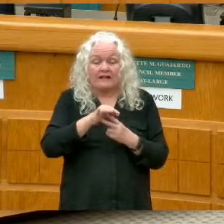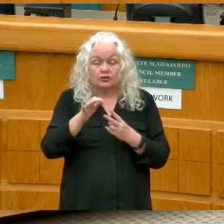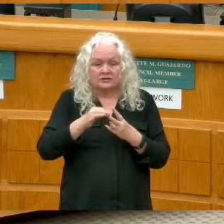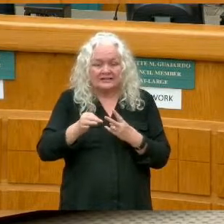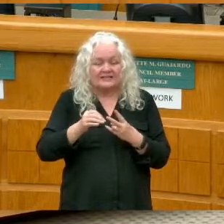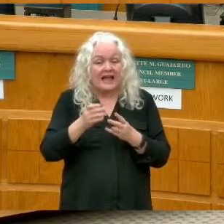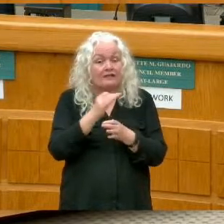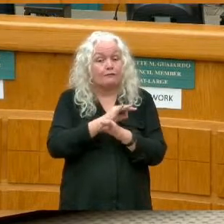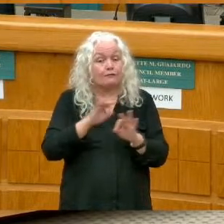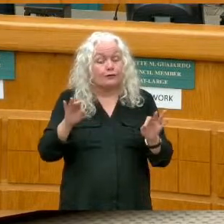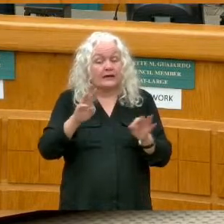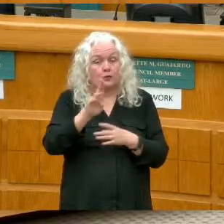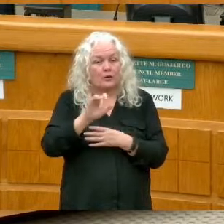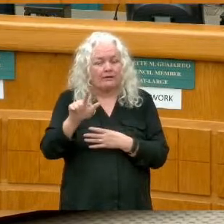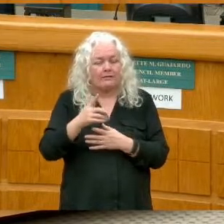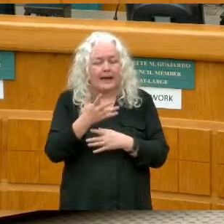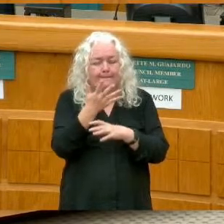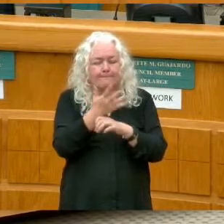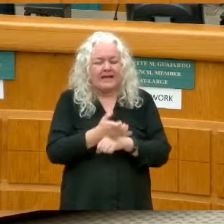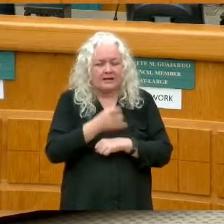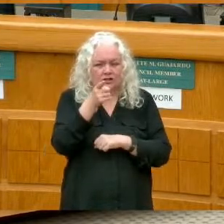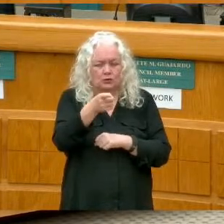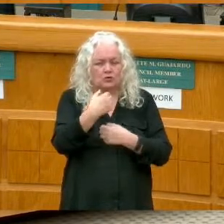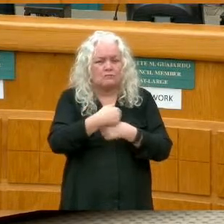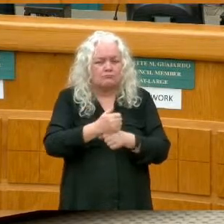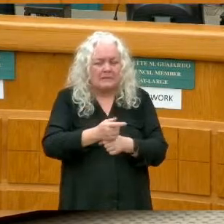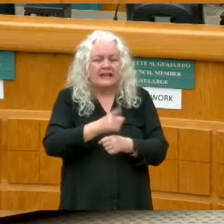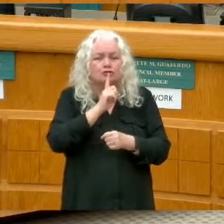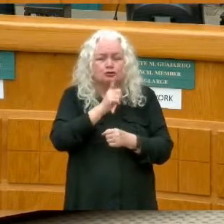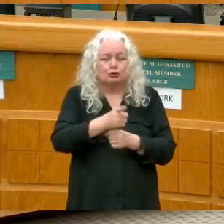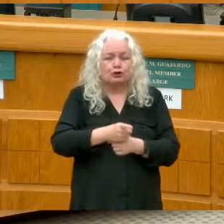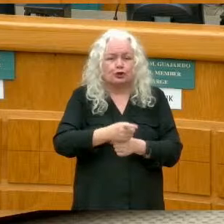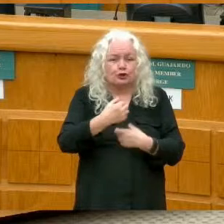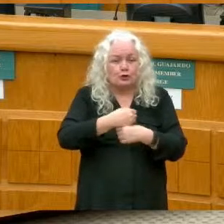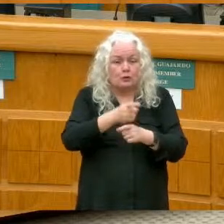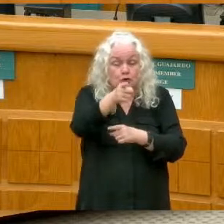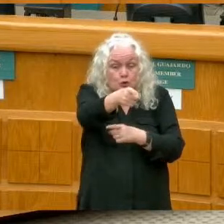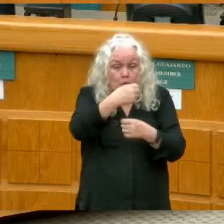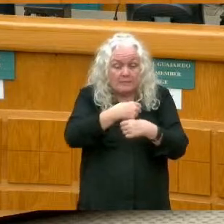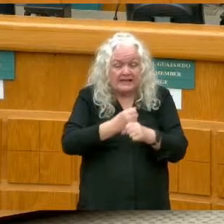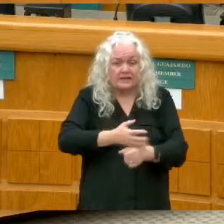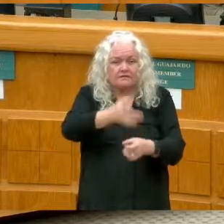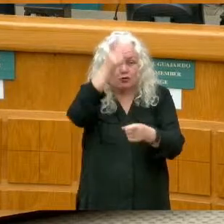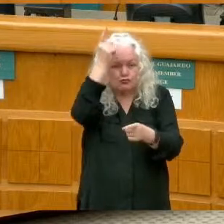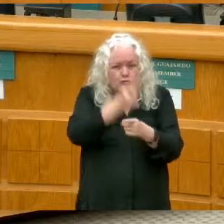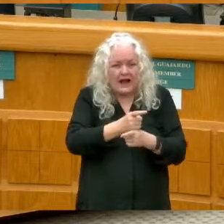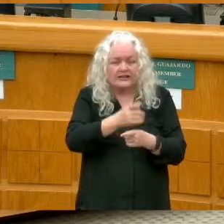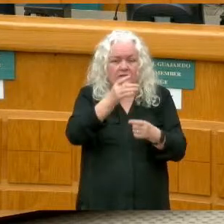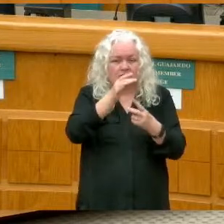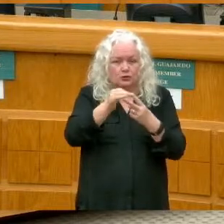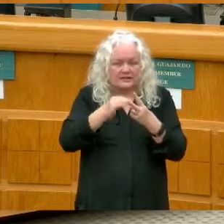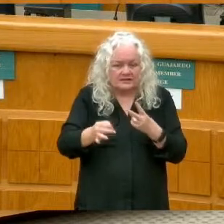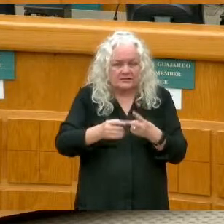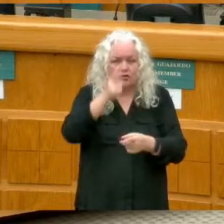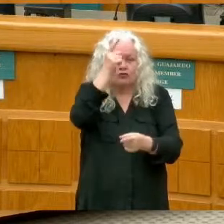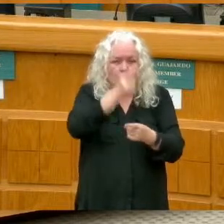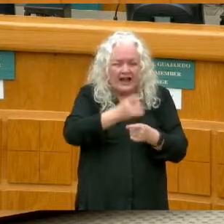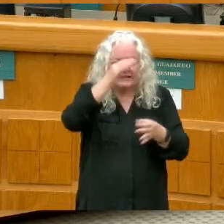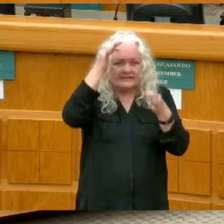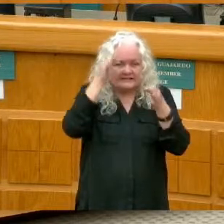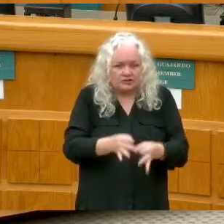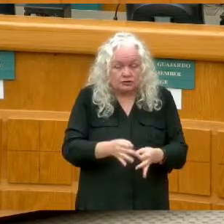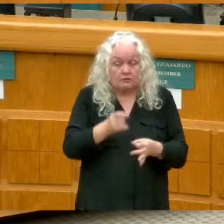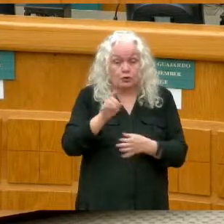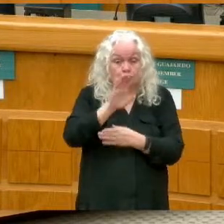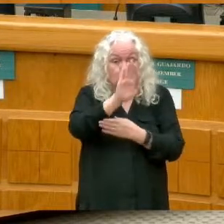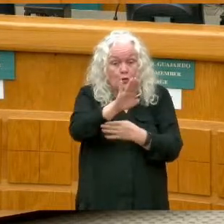free will, and I'm going to beg you to make sure you're making the right choices and the right decisions for your